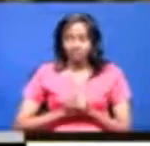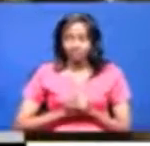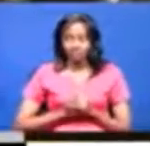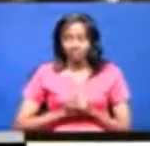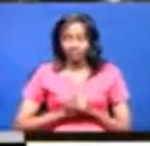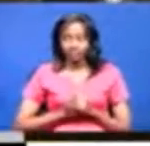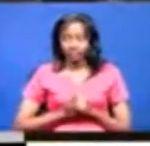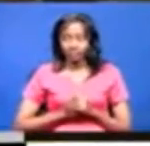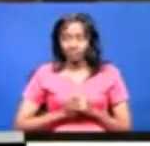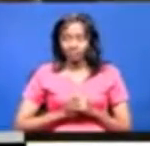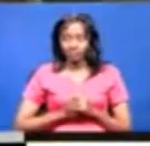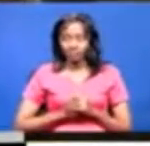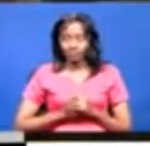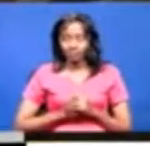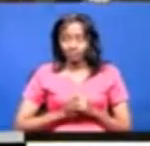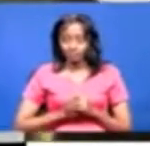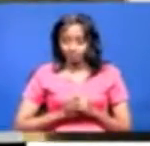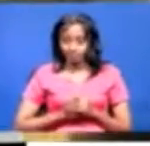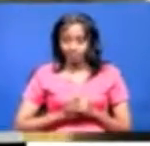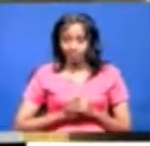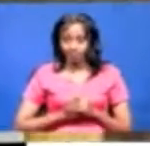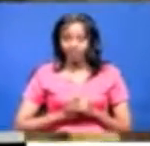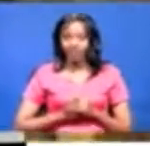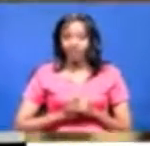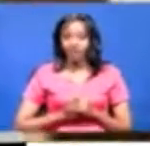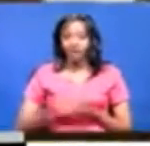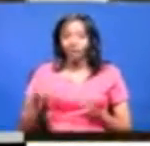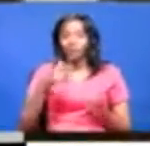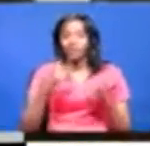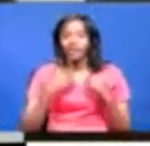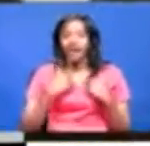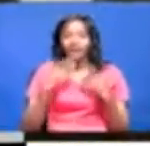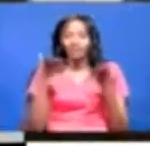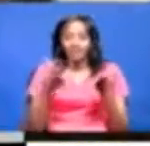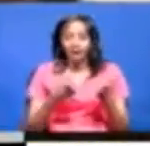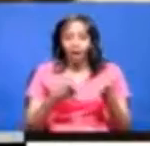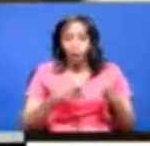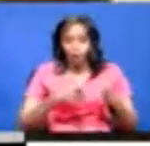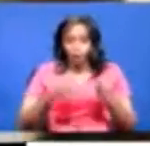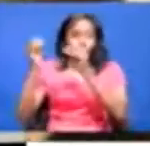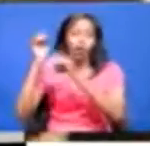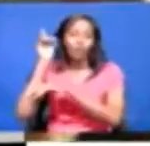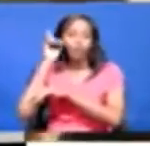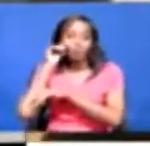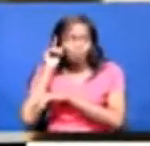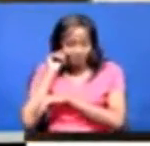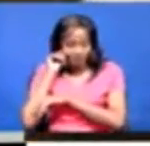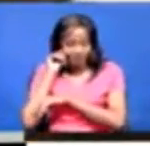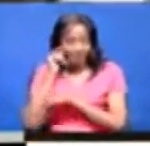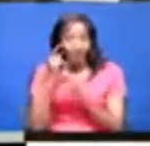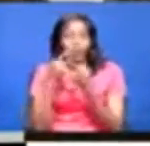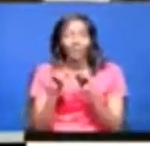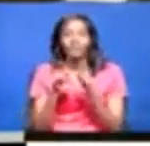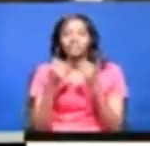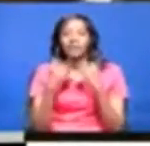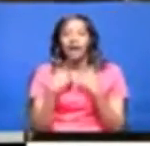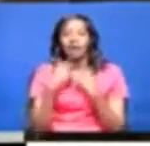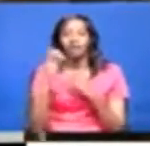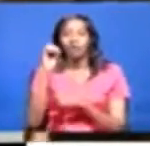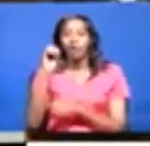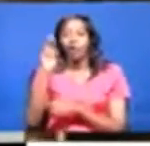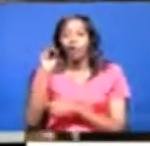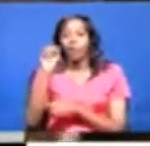What you can see away from Kitui Rural, we are in Mombasa there, where the UDA candidate Hassan Omar is casting his